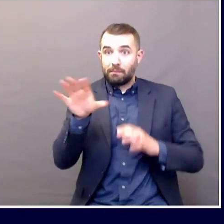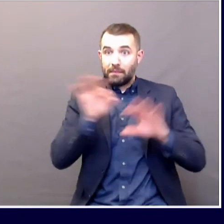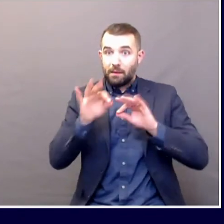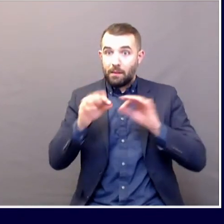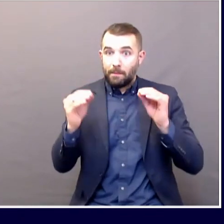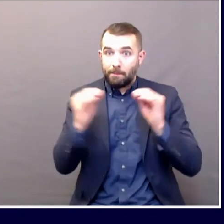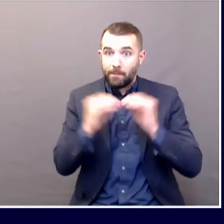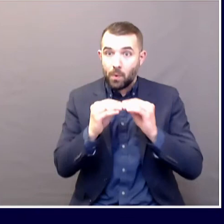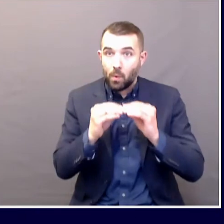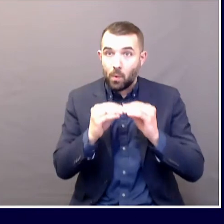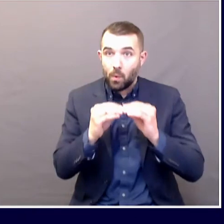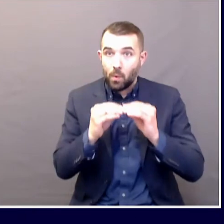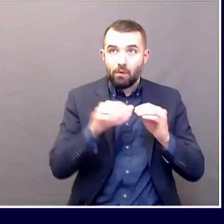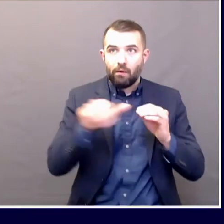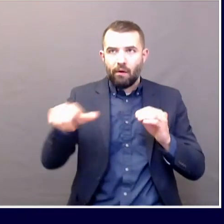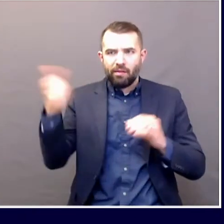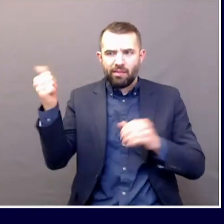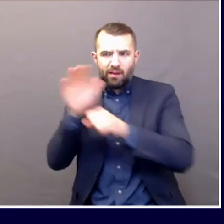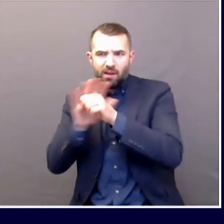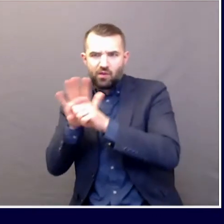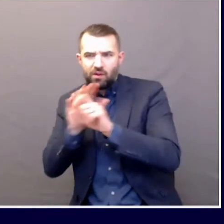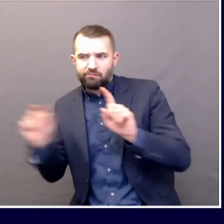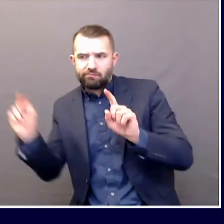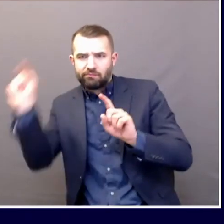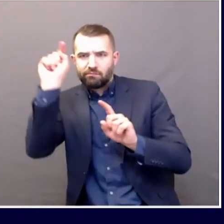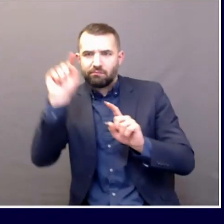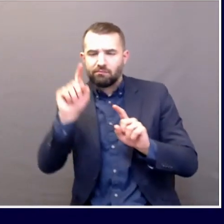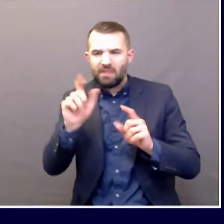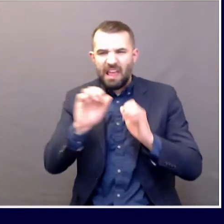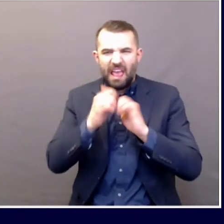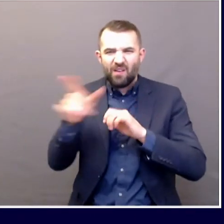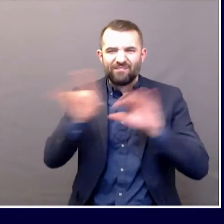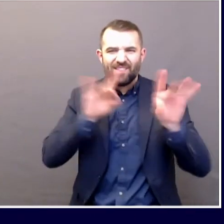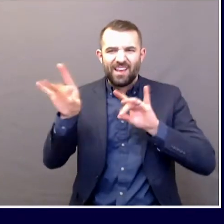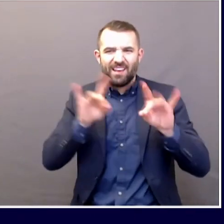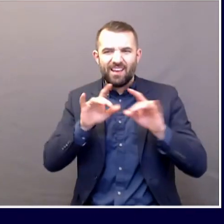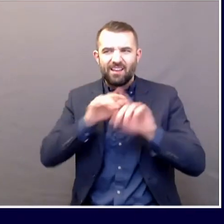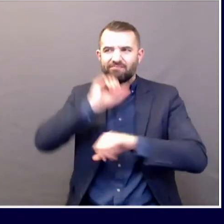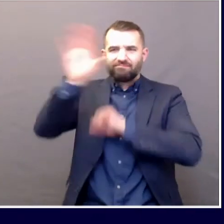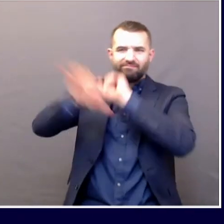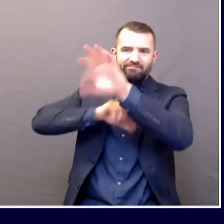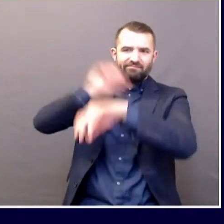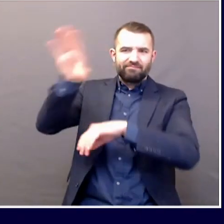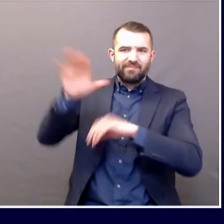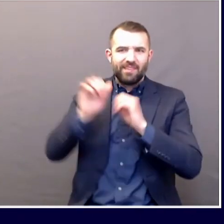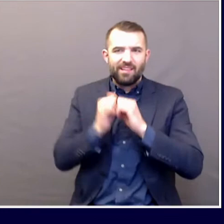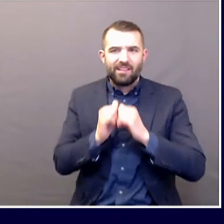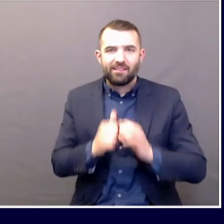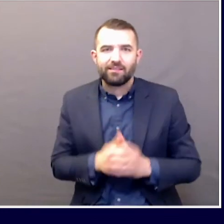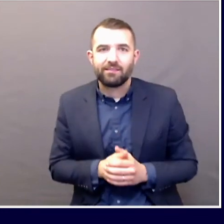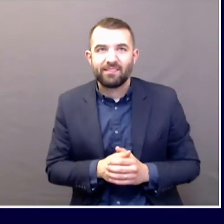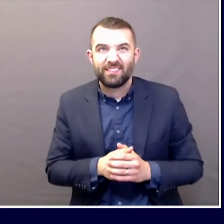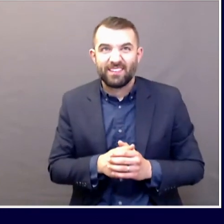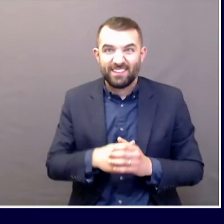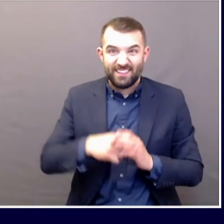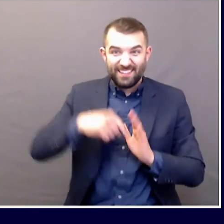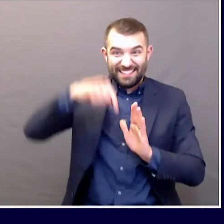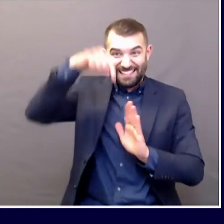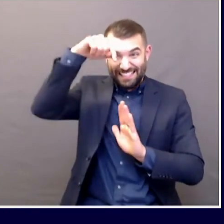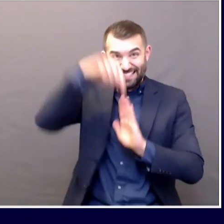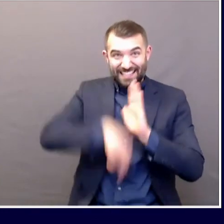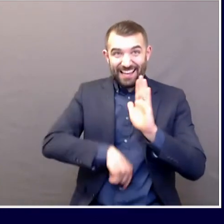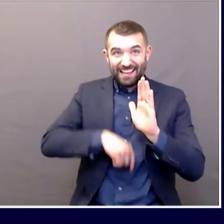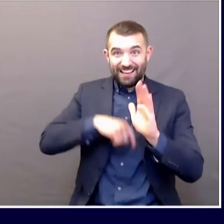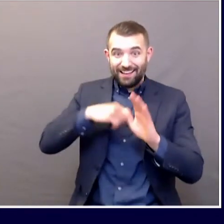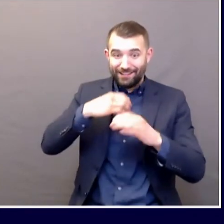of conducting genetic sequencing on any particular viral sample is quite extensive. And what